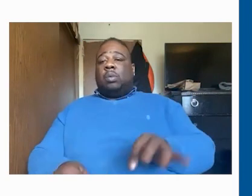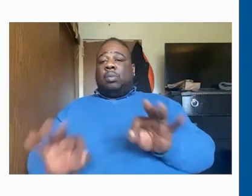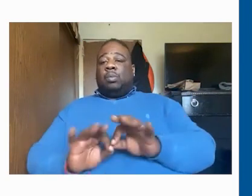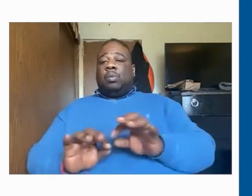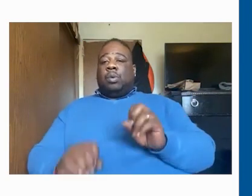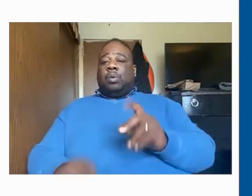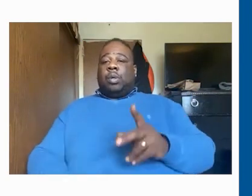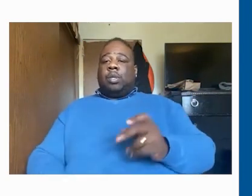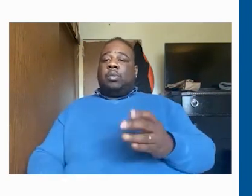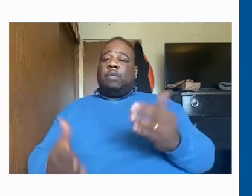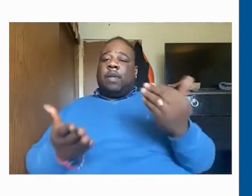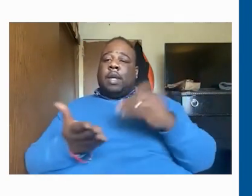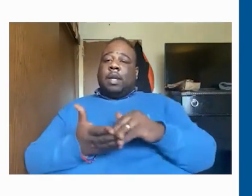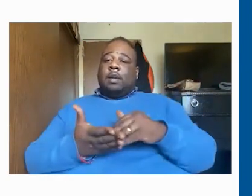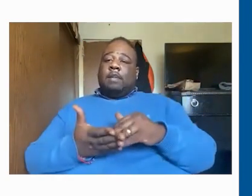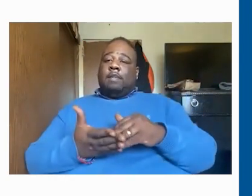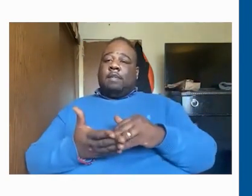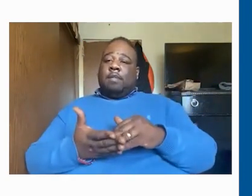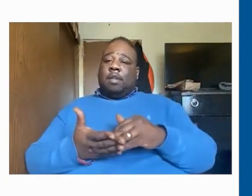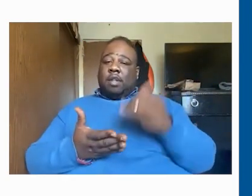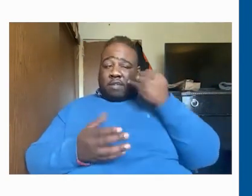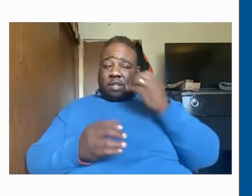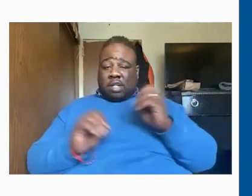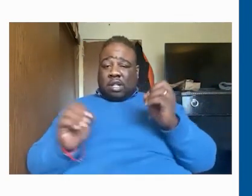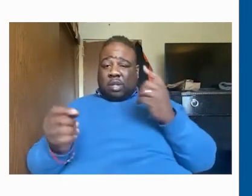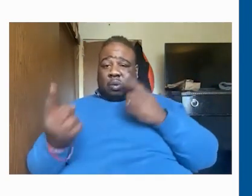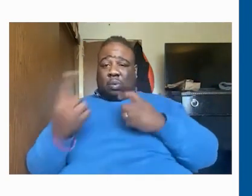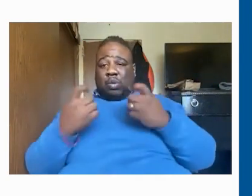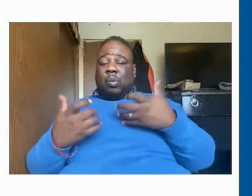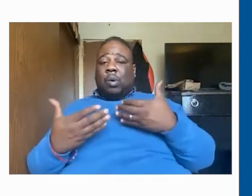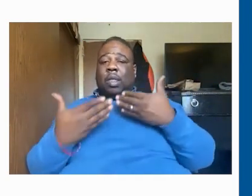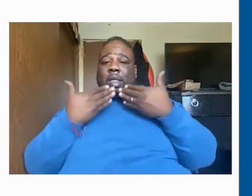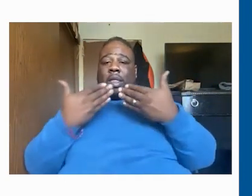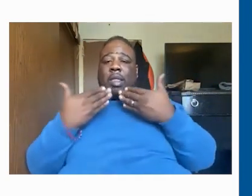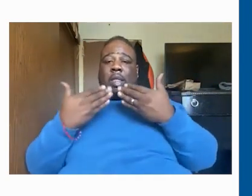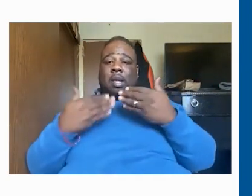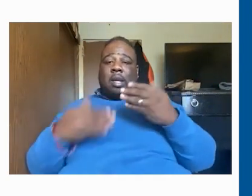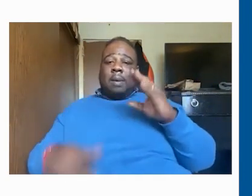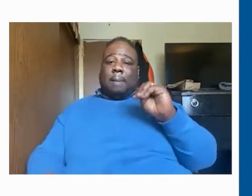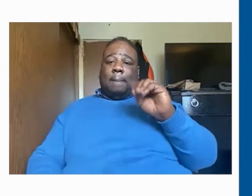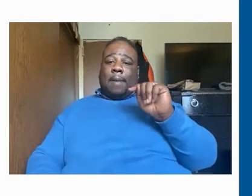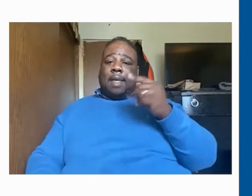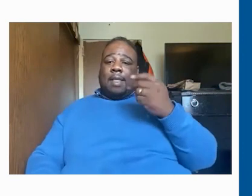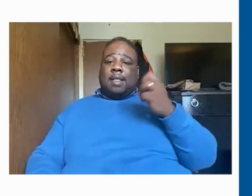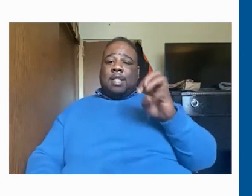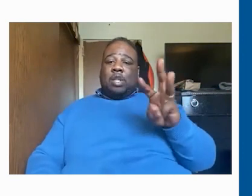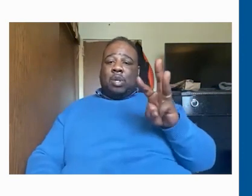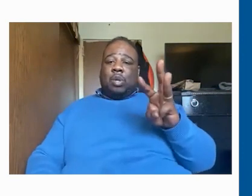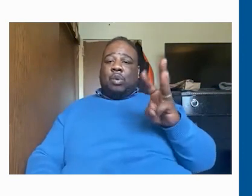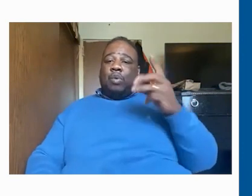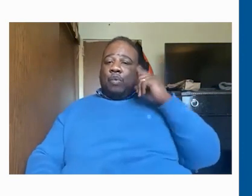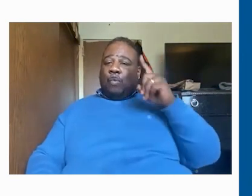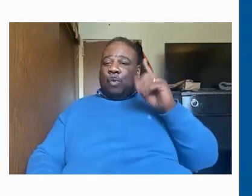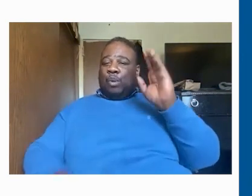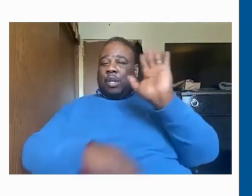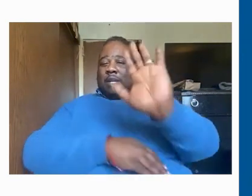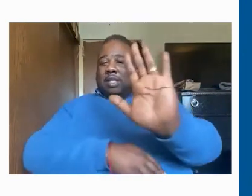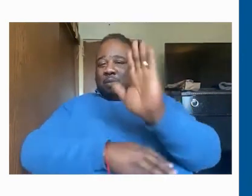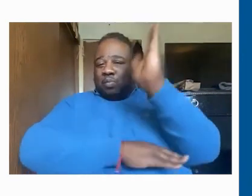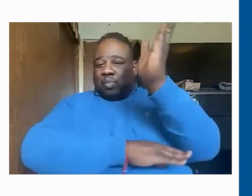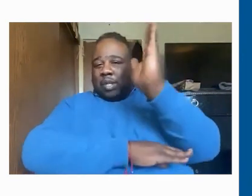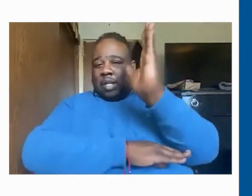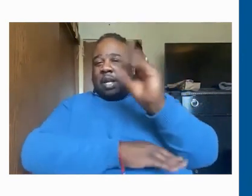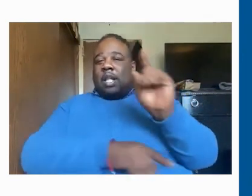So again, if there aren't any more questions, I want to thank Matthew for giving this presentation,